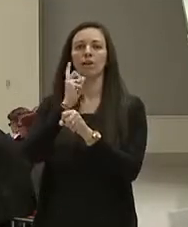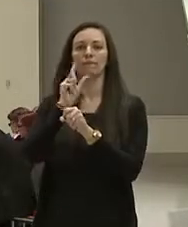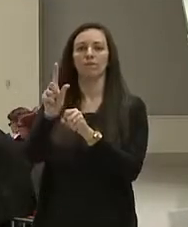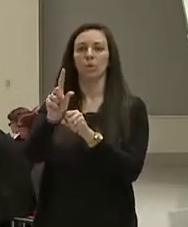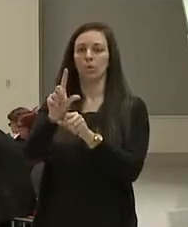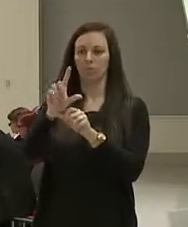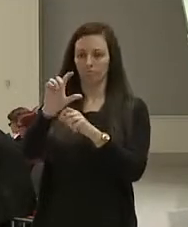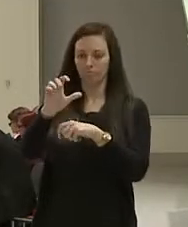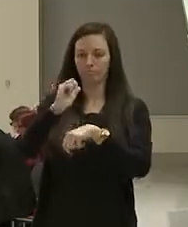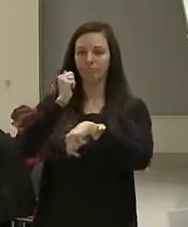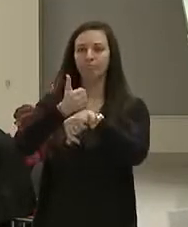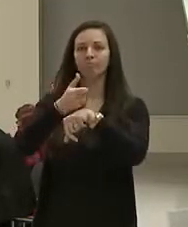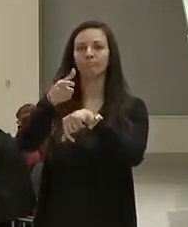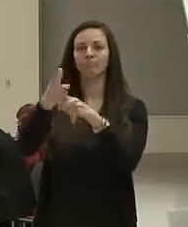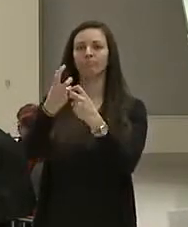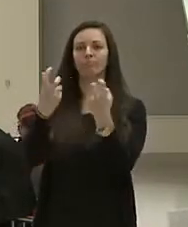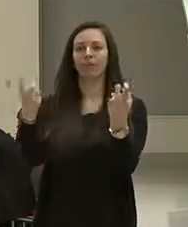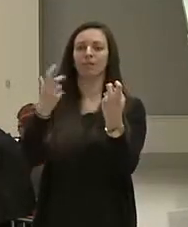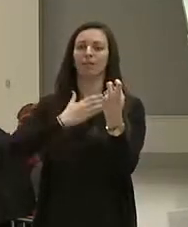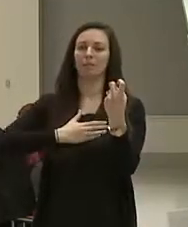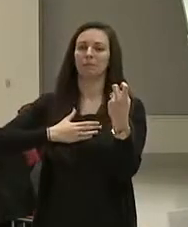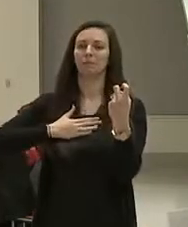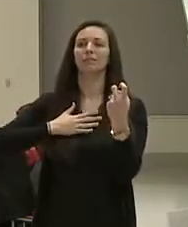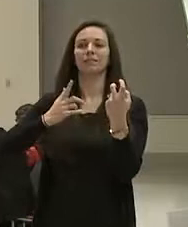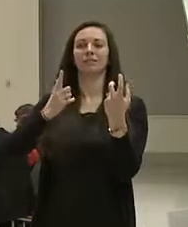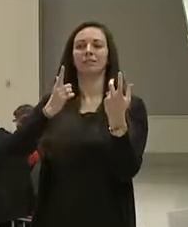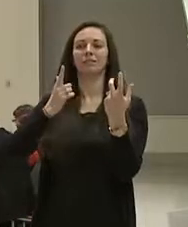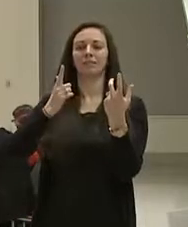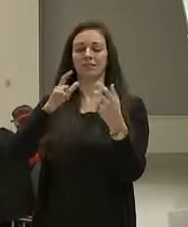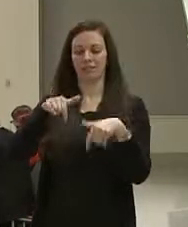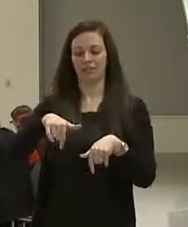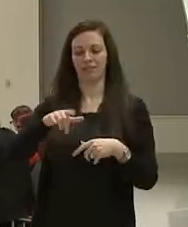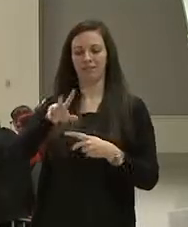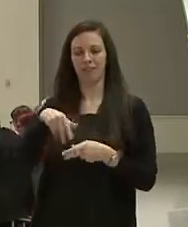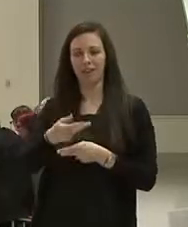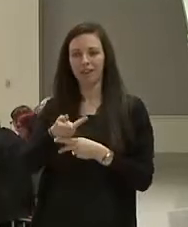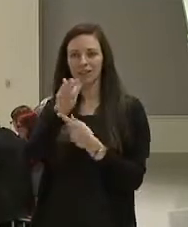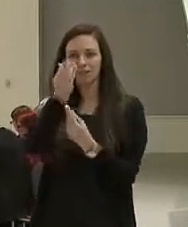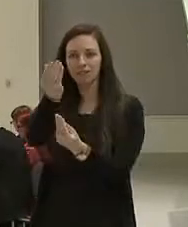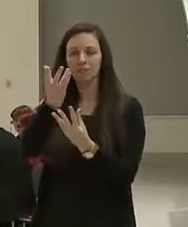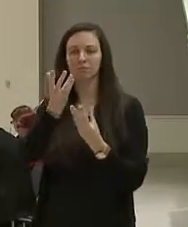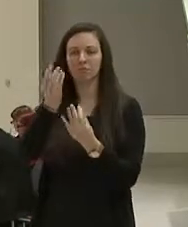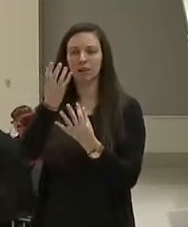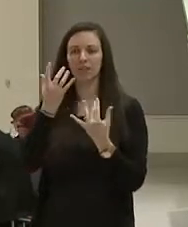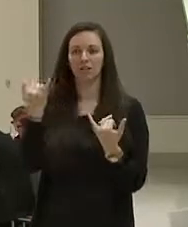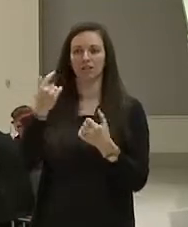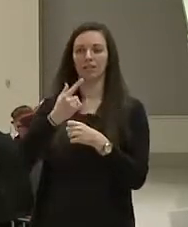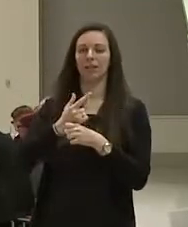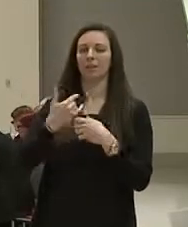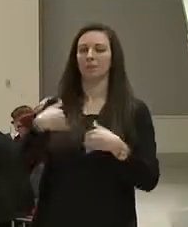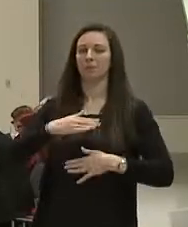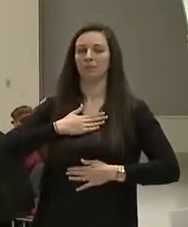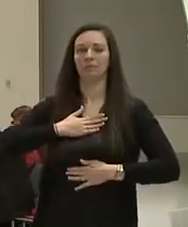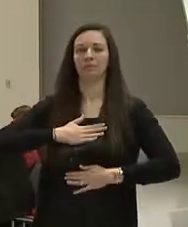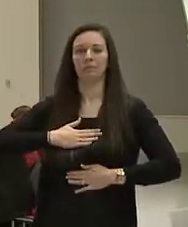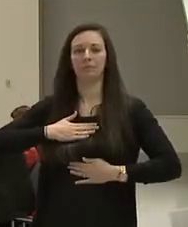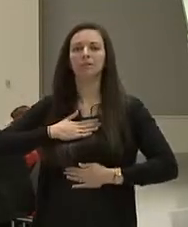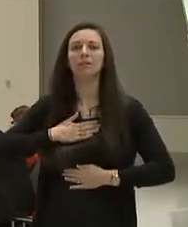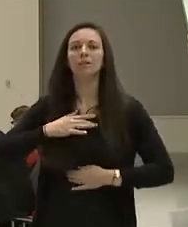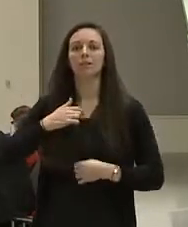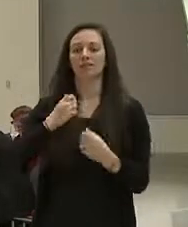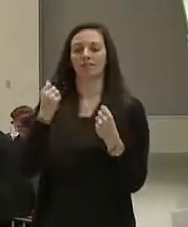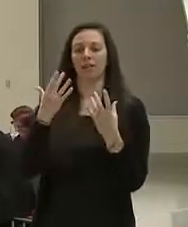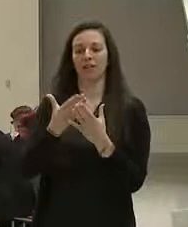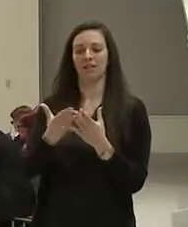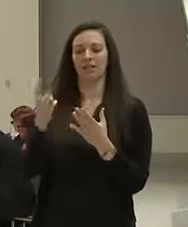really pleased with the kind of information we were presented with today. Got a lot of things to think about. And I do think that